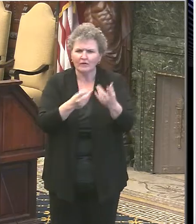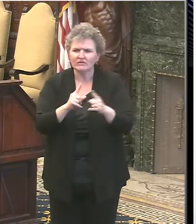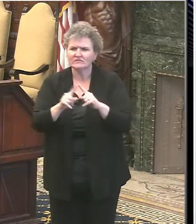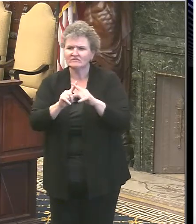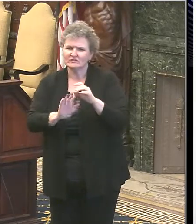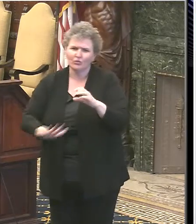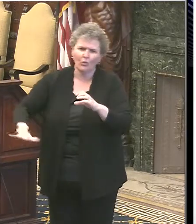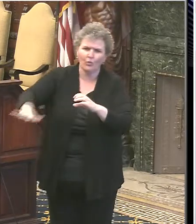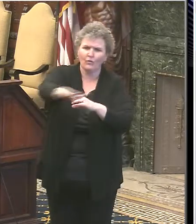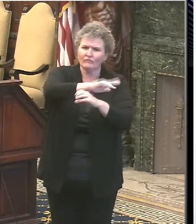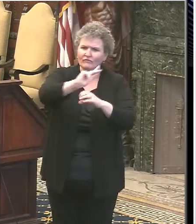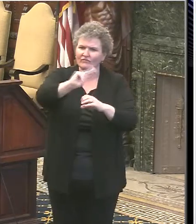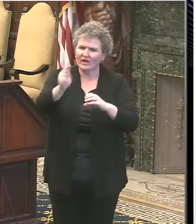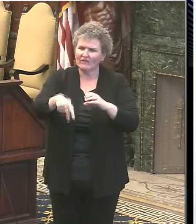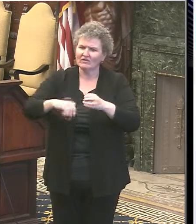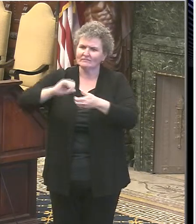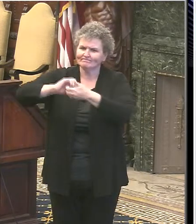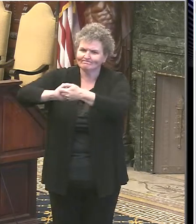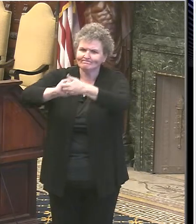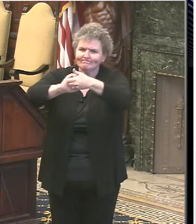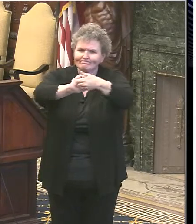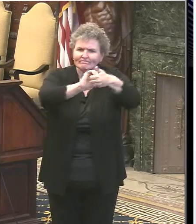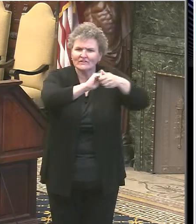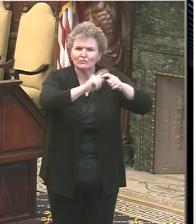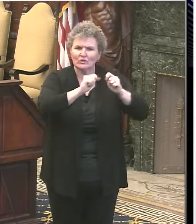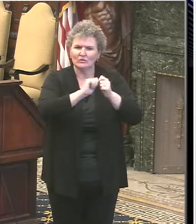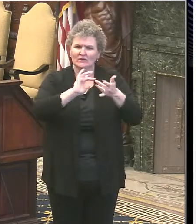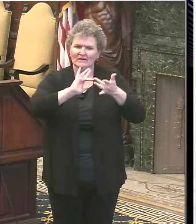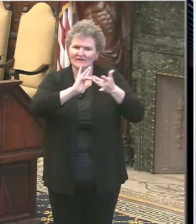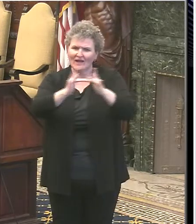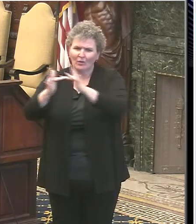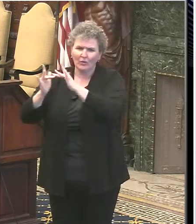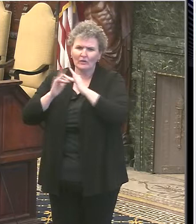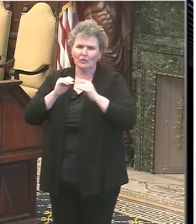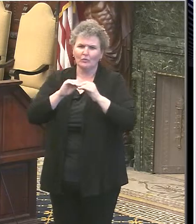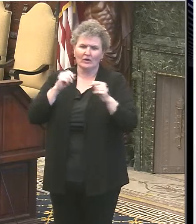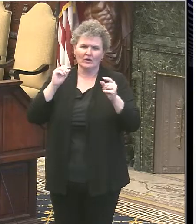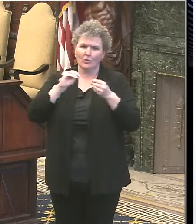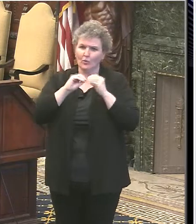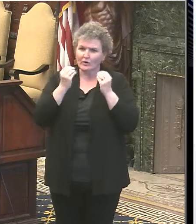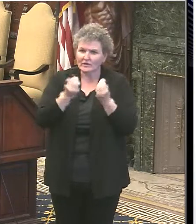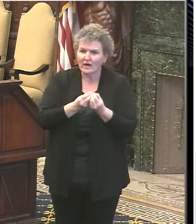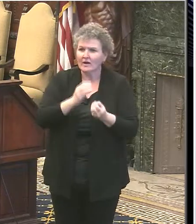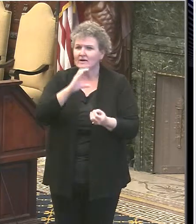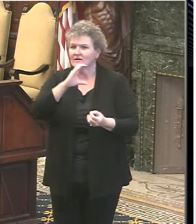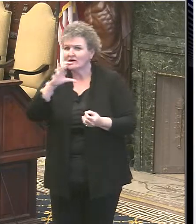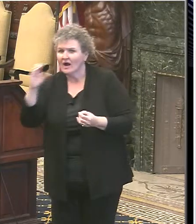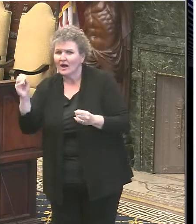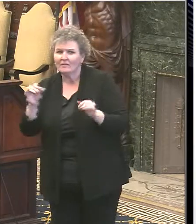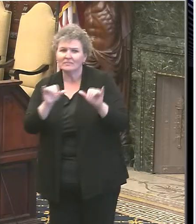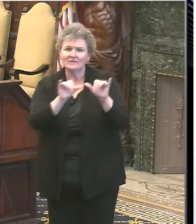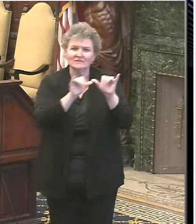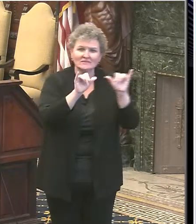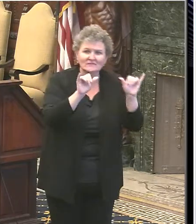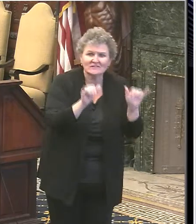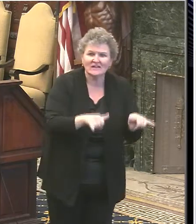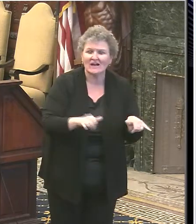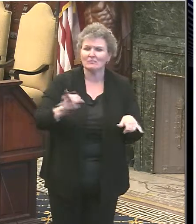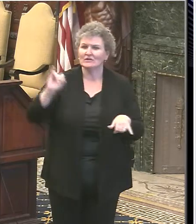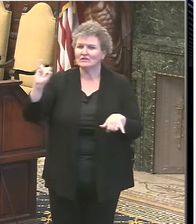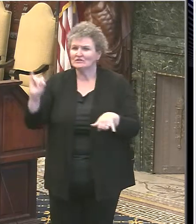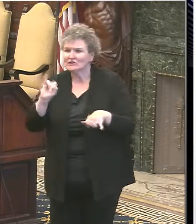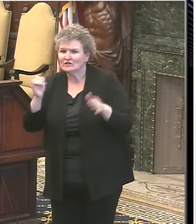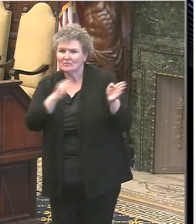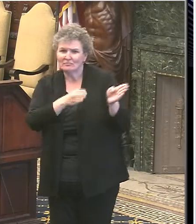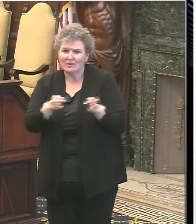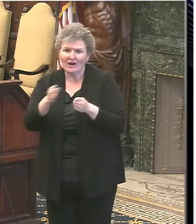This collaborative has brought together an amazing network of community organizations, employers, health systems, and health insurance plans that are working